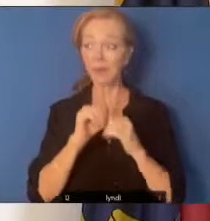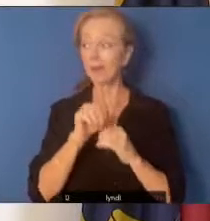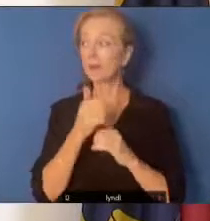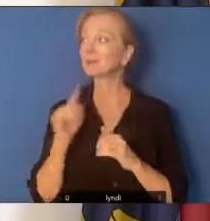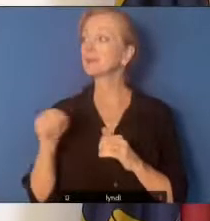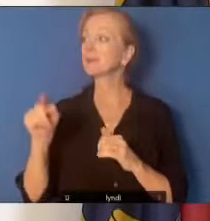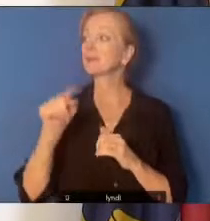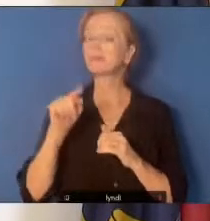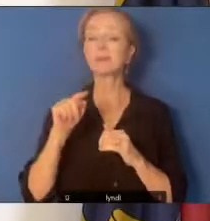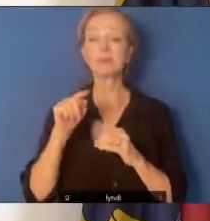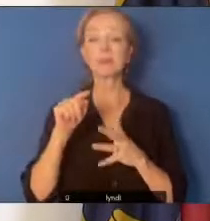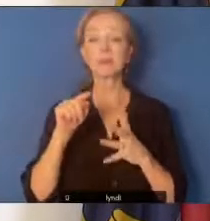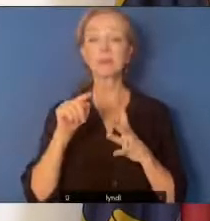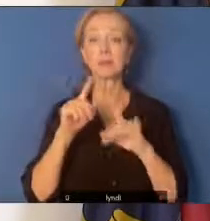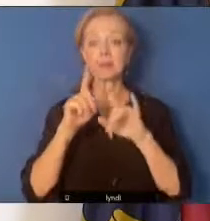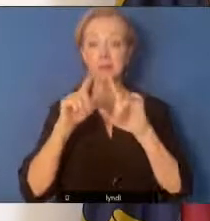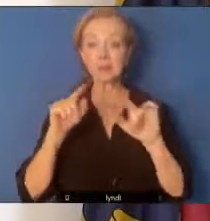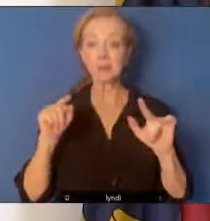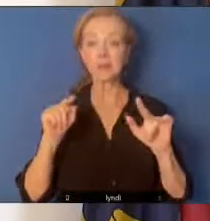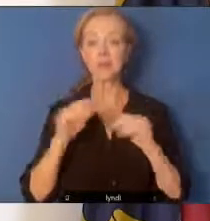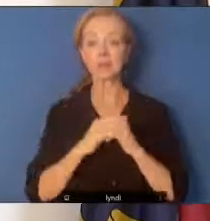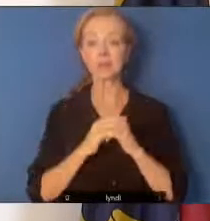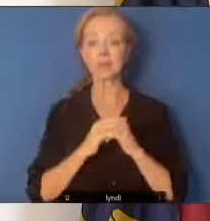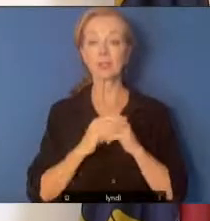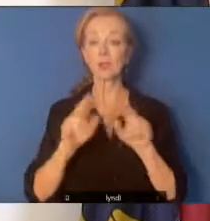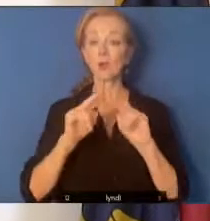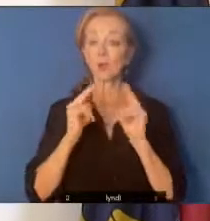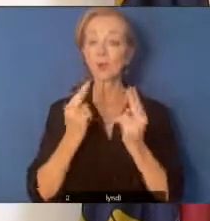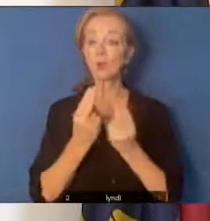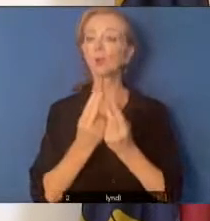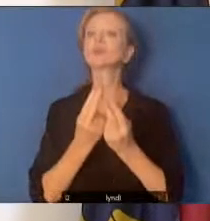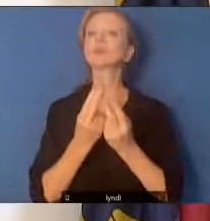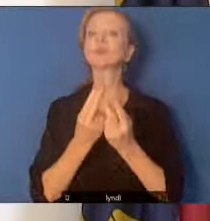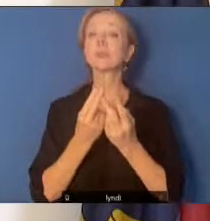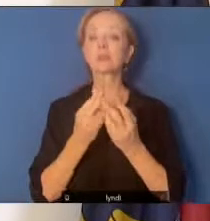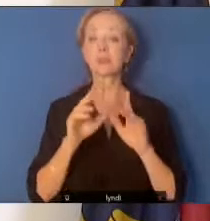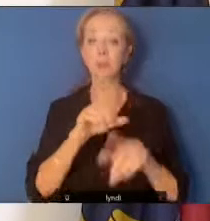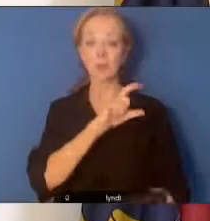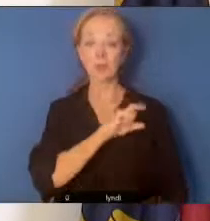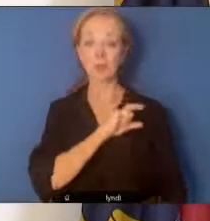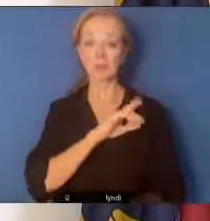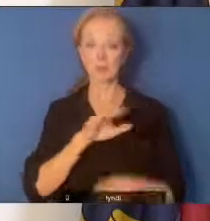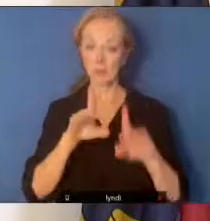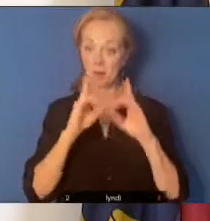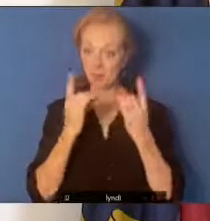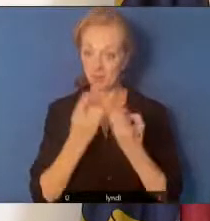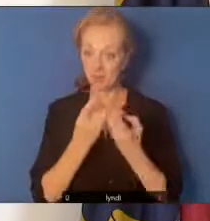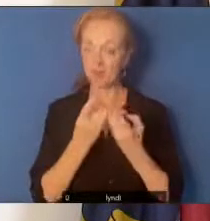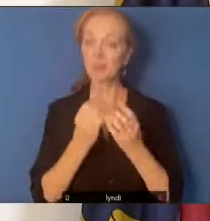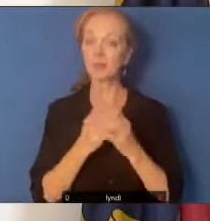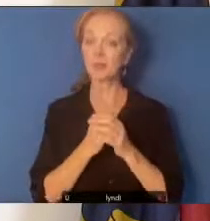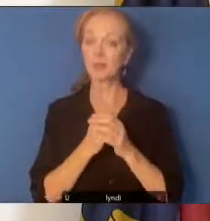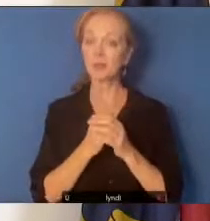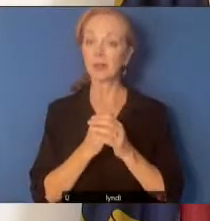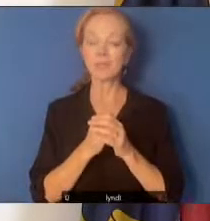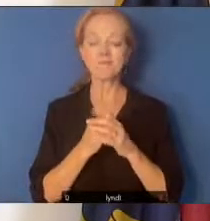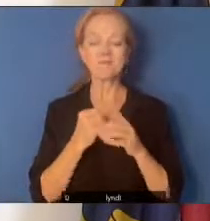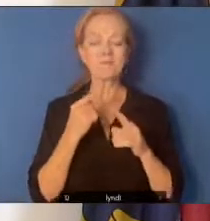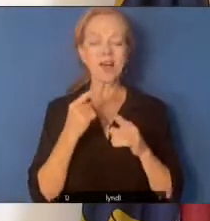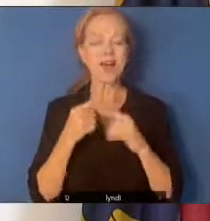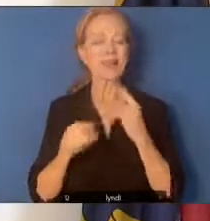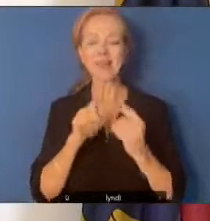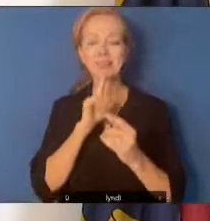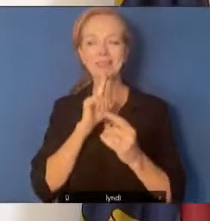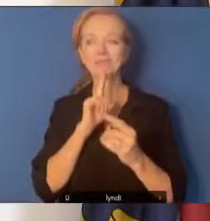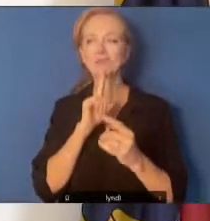of different units within the police department. And, I can't praise them enough. It's some of